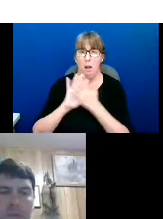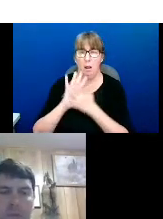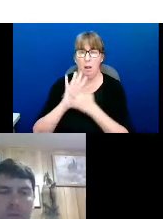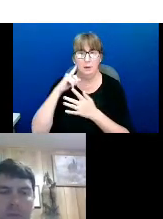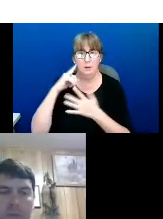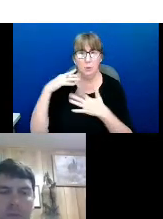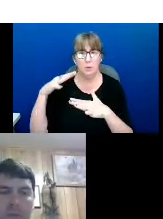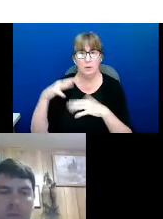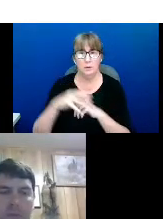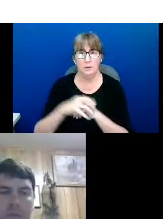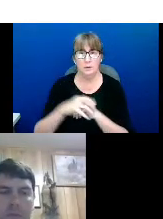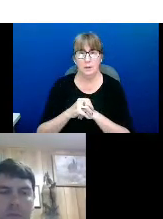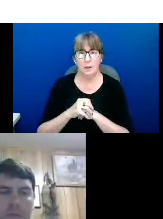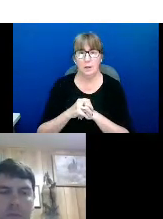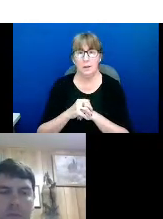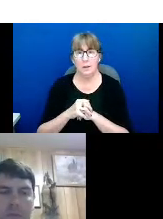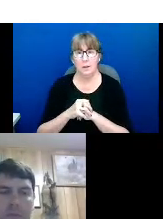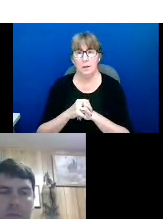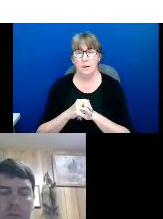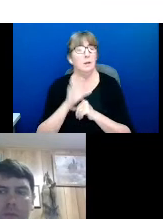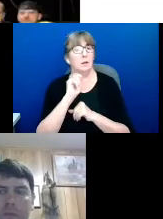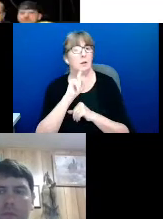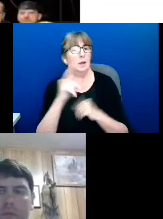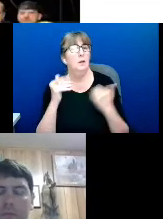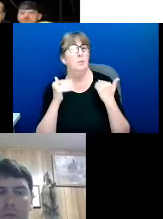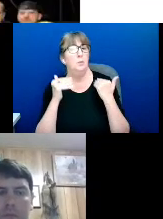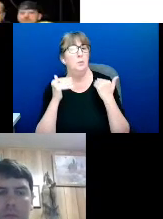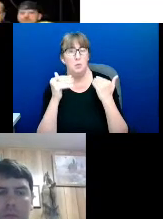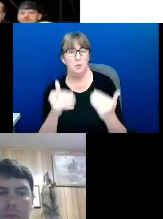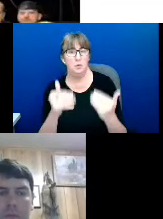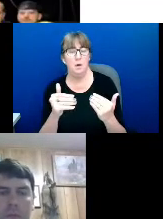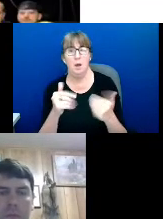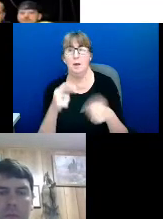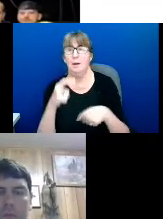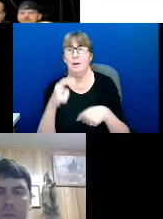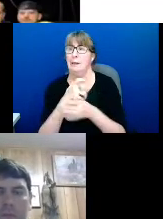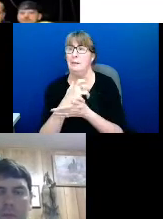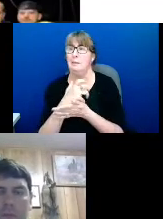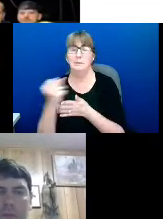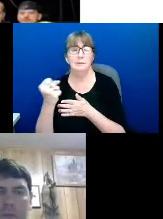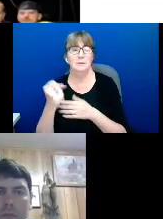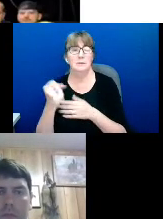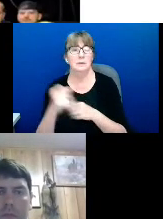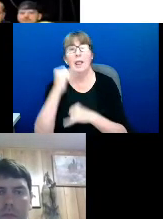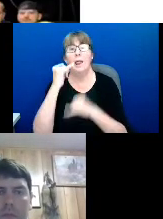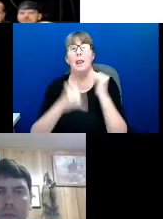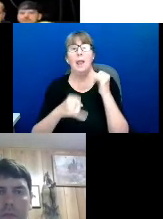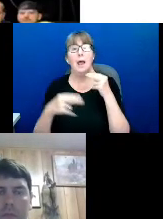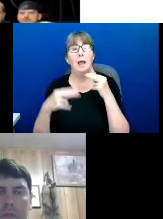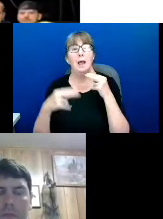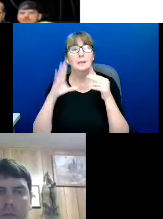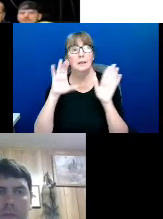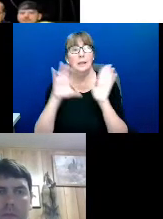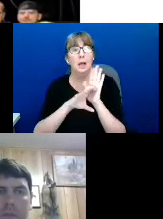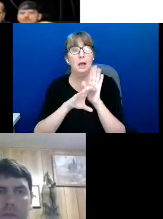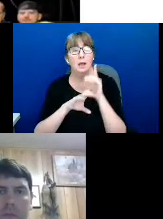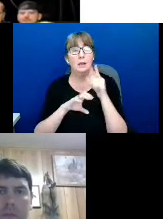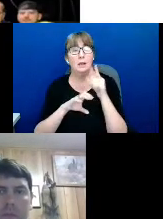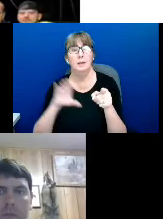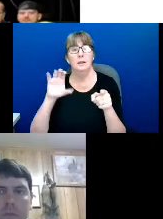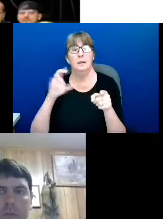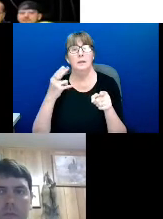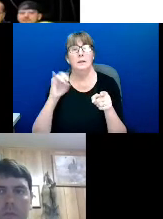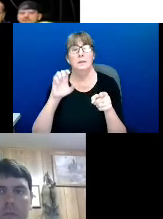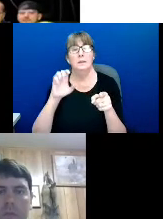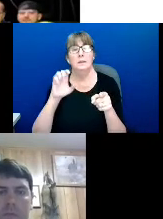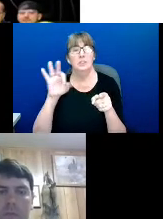Okay. I'm going to move on real quickly. We're getting a little crunched on time. The last slide you saw was Chief Logan State